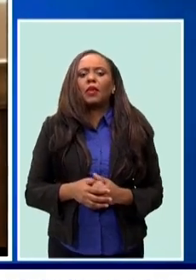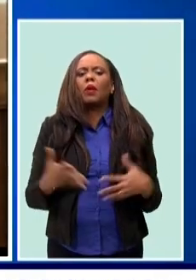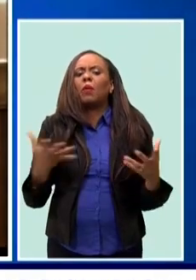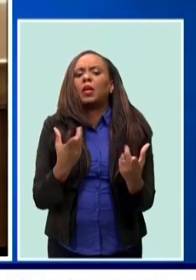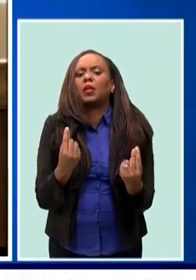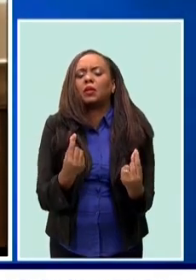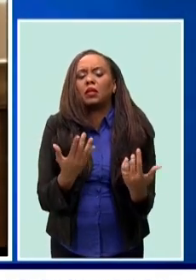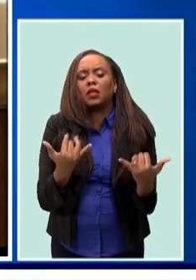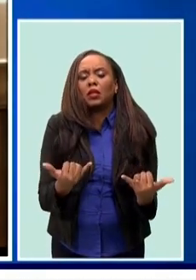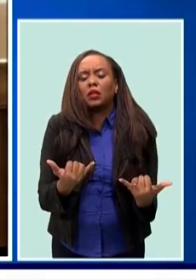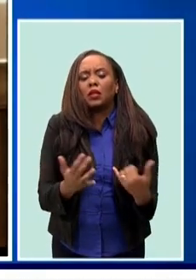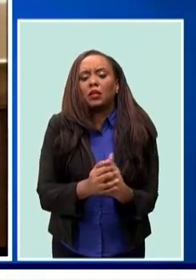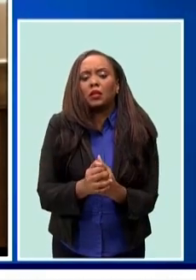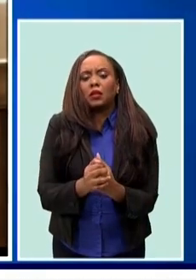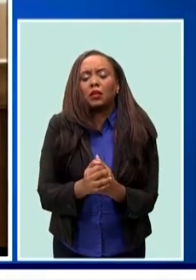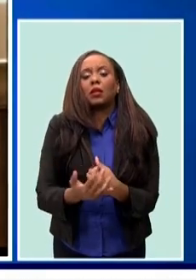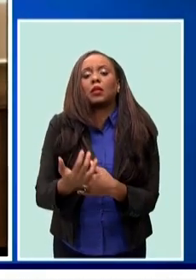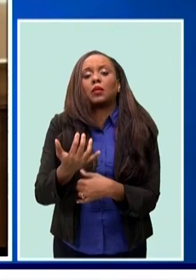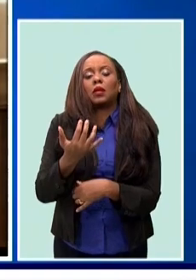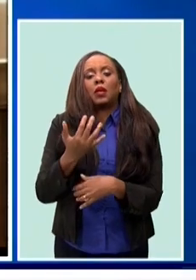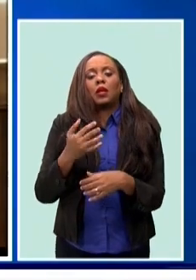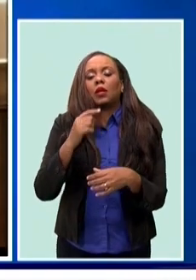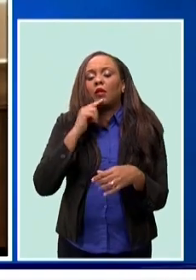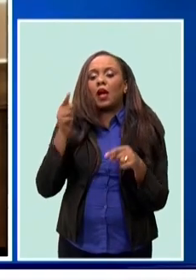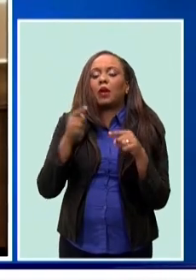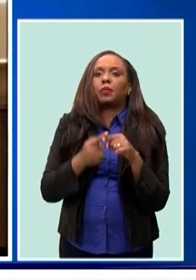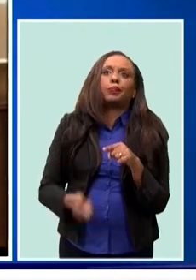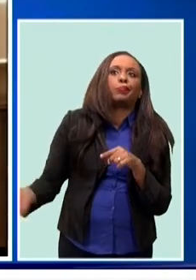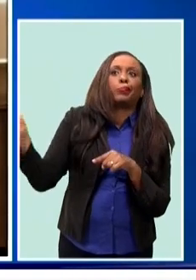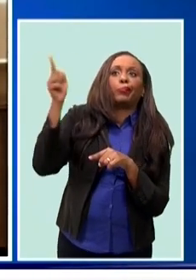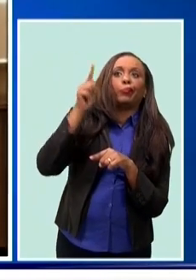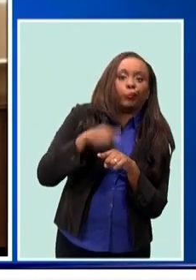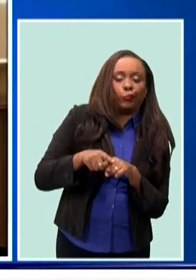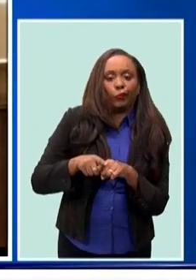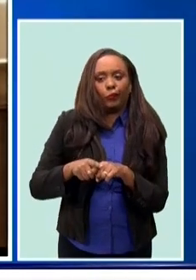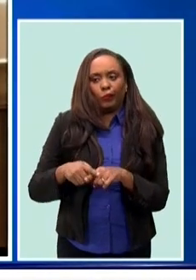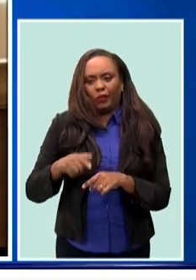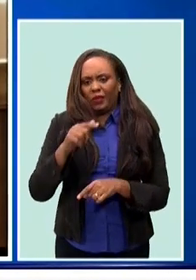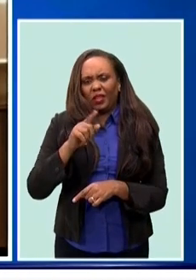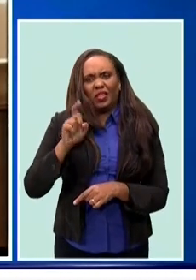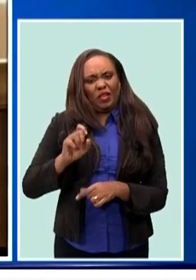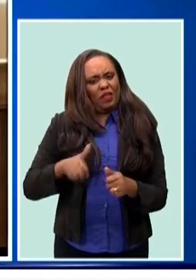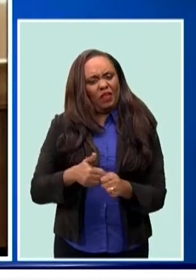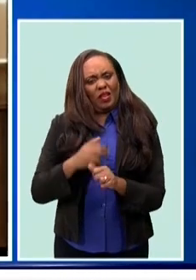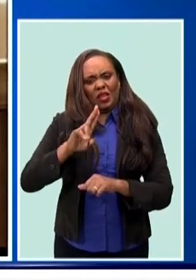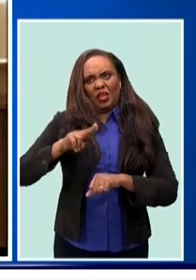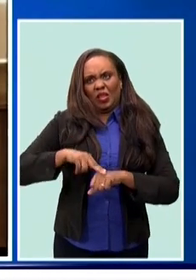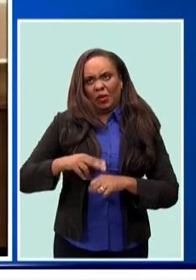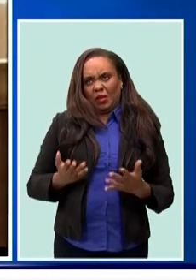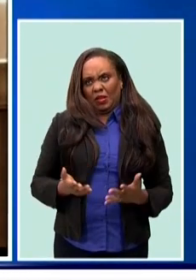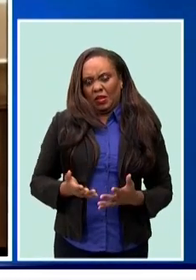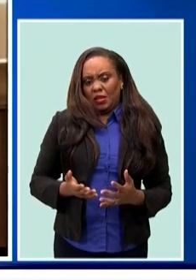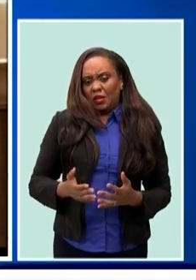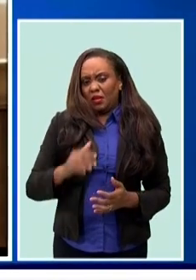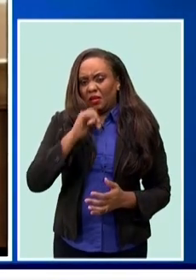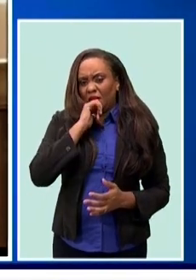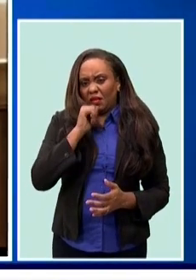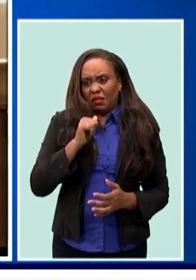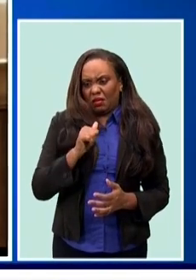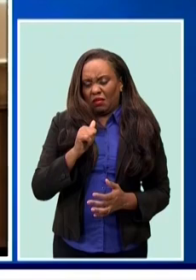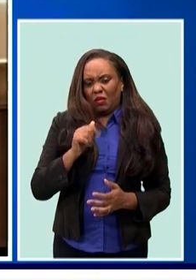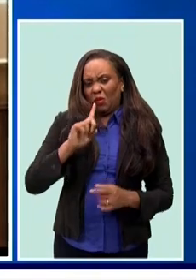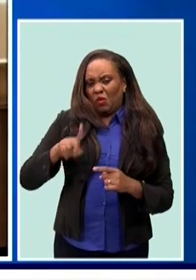here is a roundabout method rather than following the normal procedure that should take place when you're going to